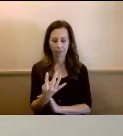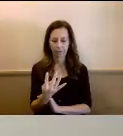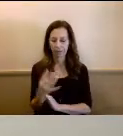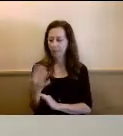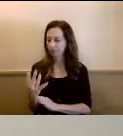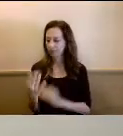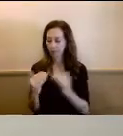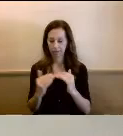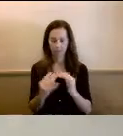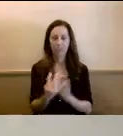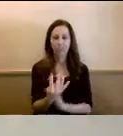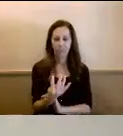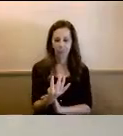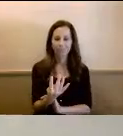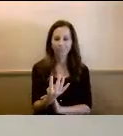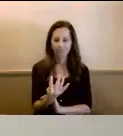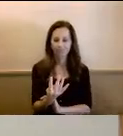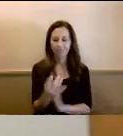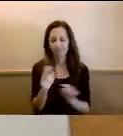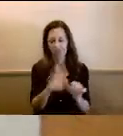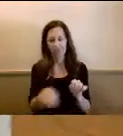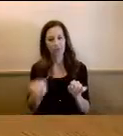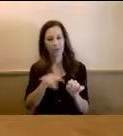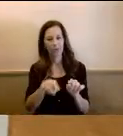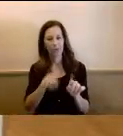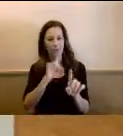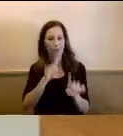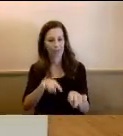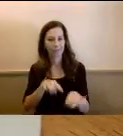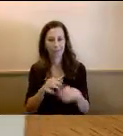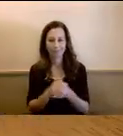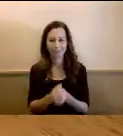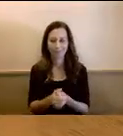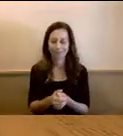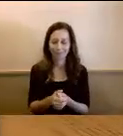4 equals 4. So circle your solution.